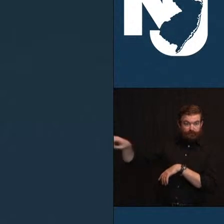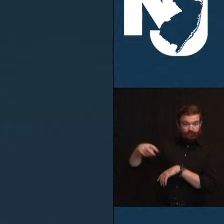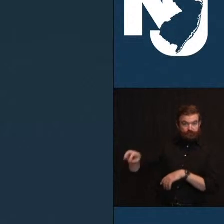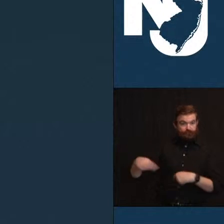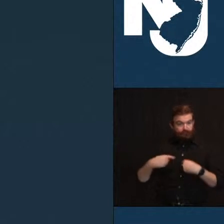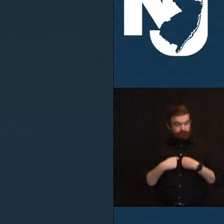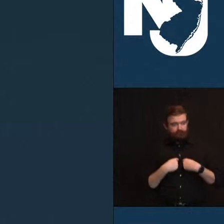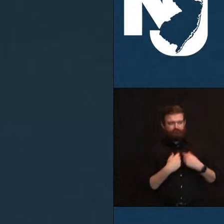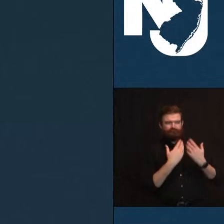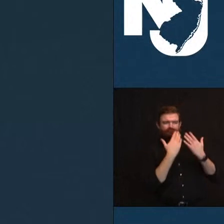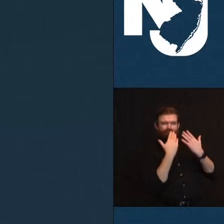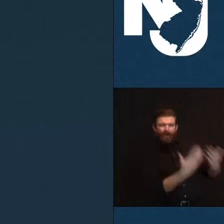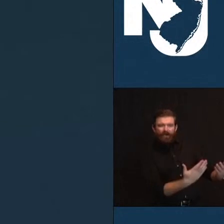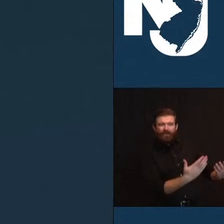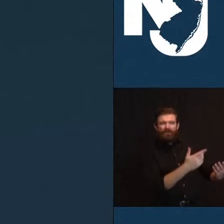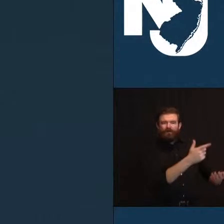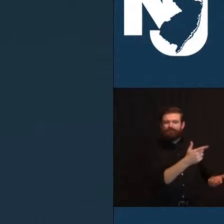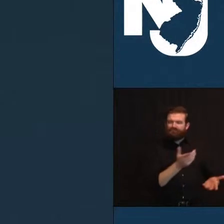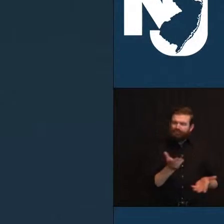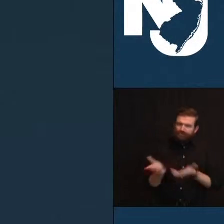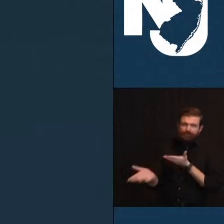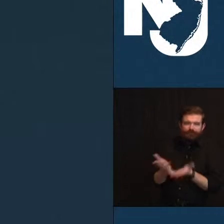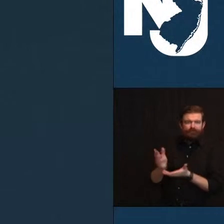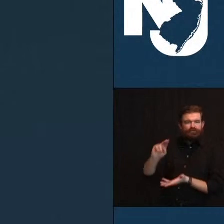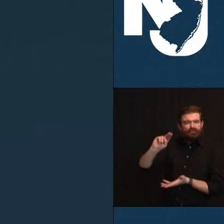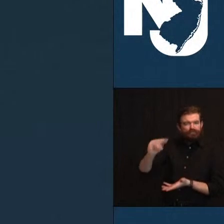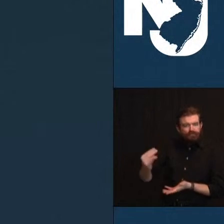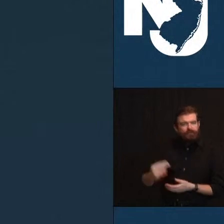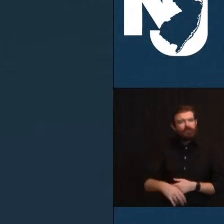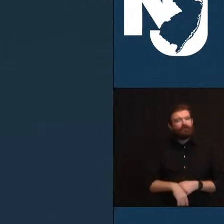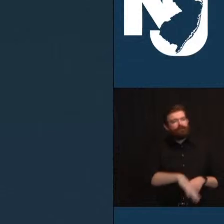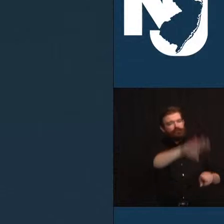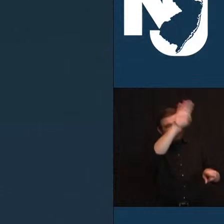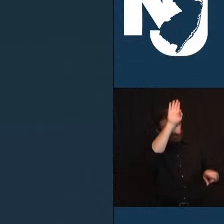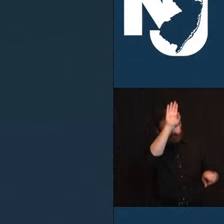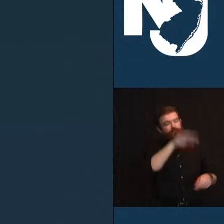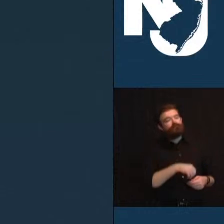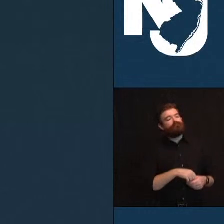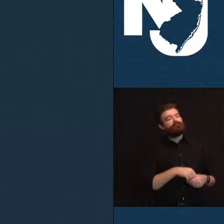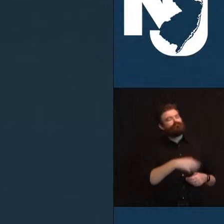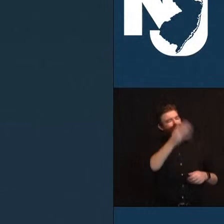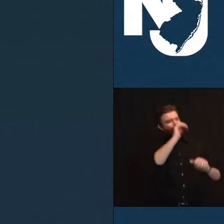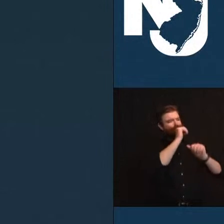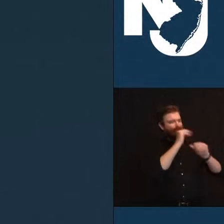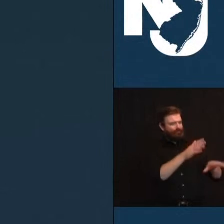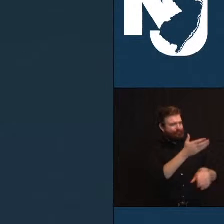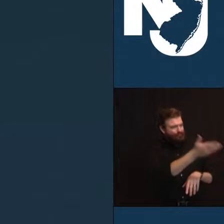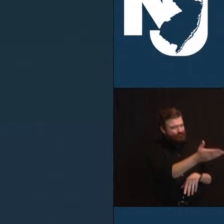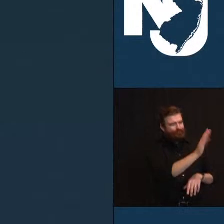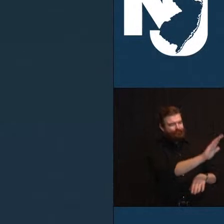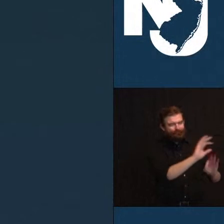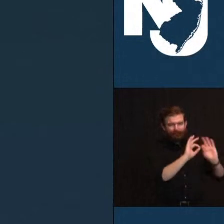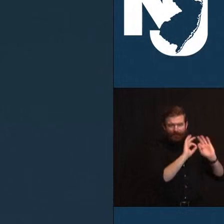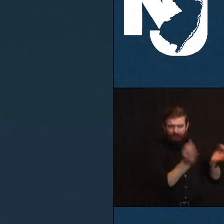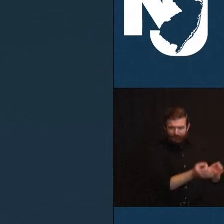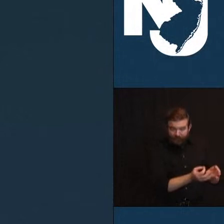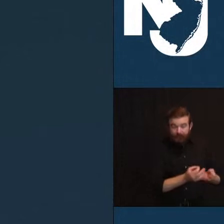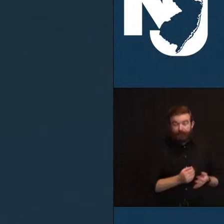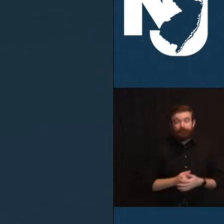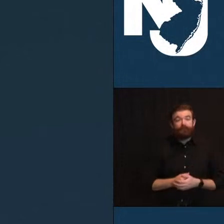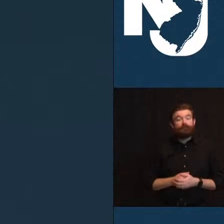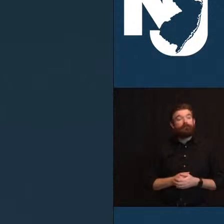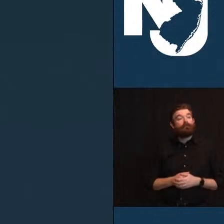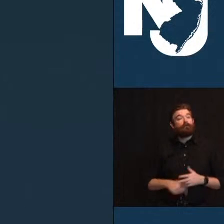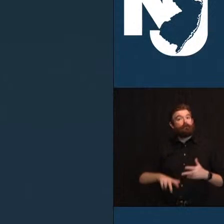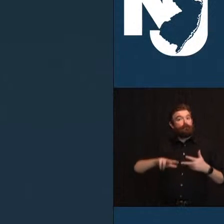families safe. May God bless and watch over you and your family, Roy. And finally today, we remember another New Jerseyan who dedicated